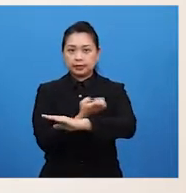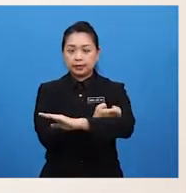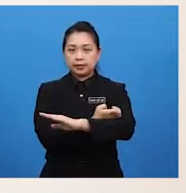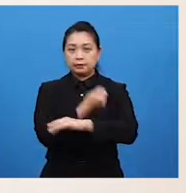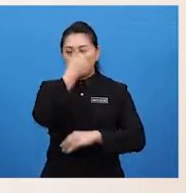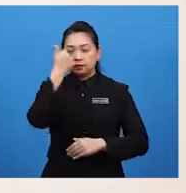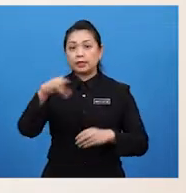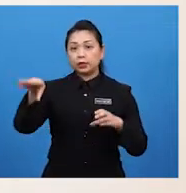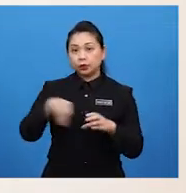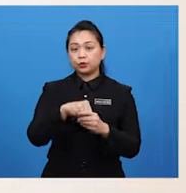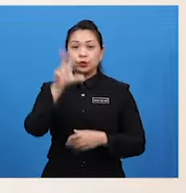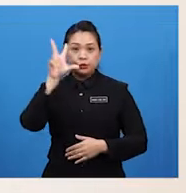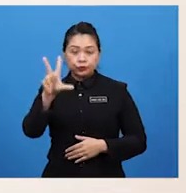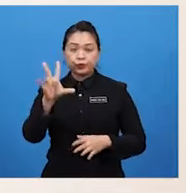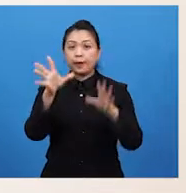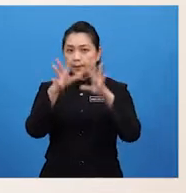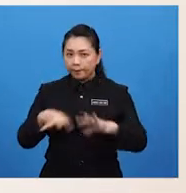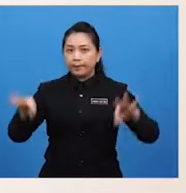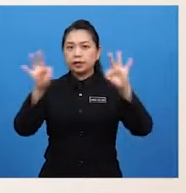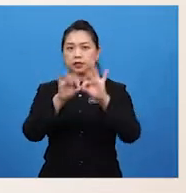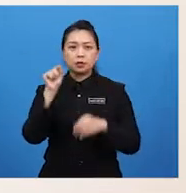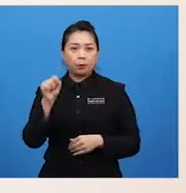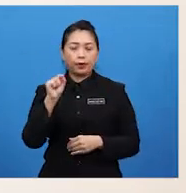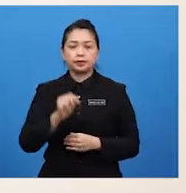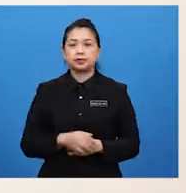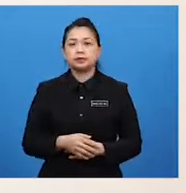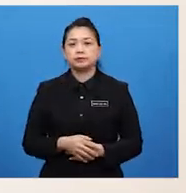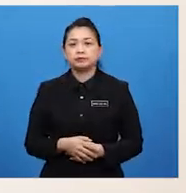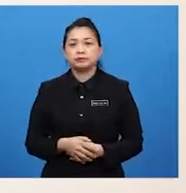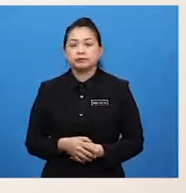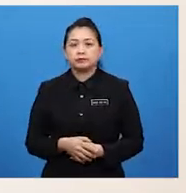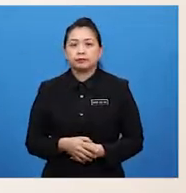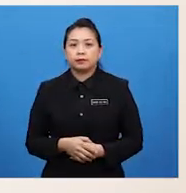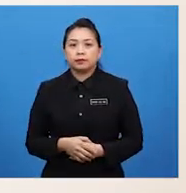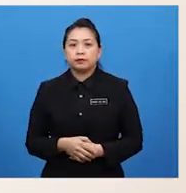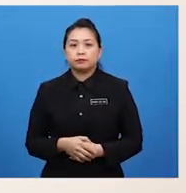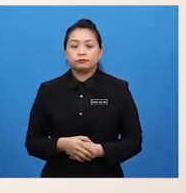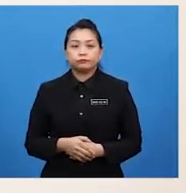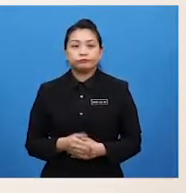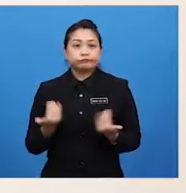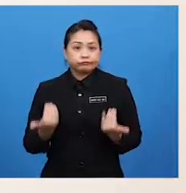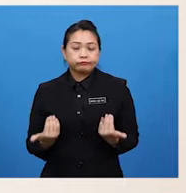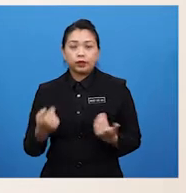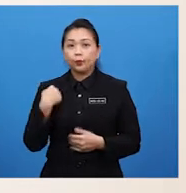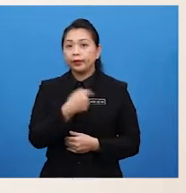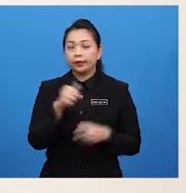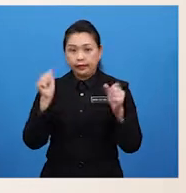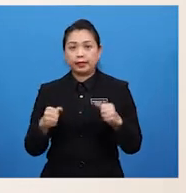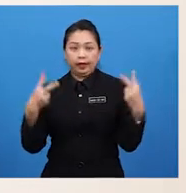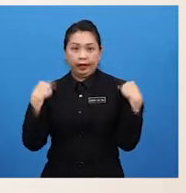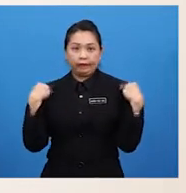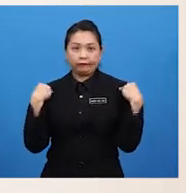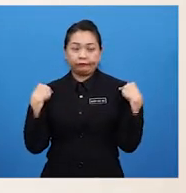three main points which will be discussed in the body paragraphs. Now, we can have